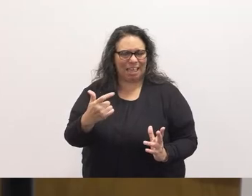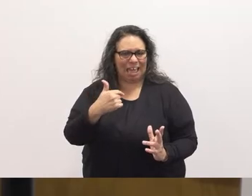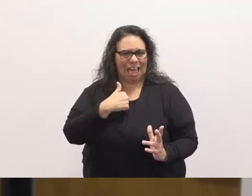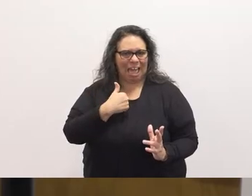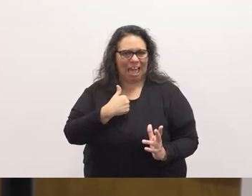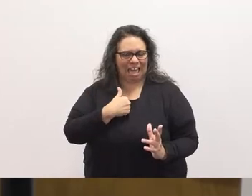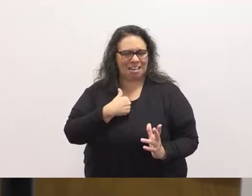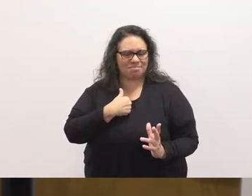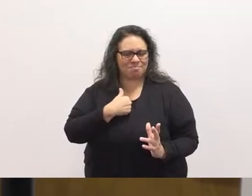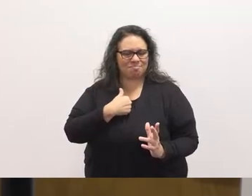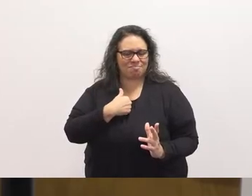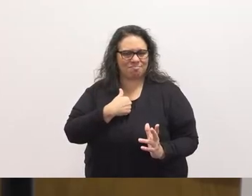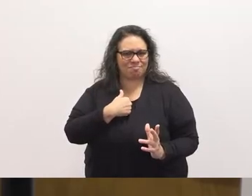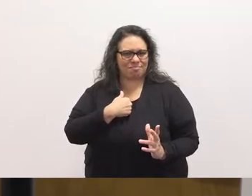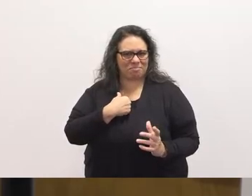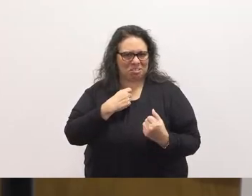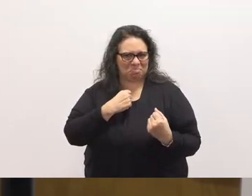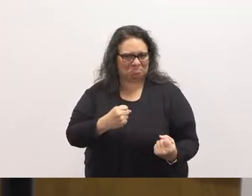stood on